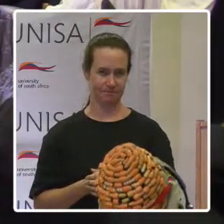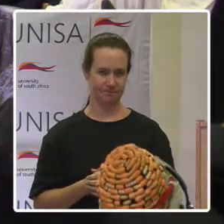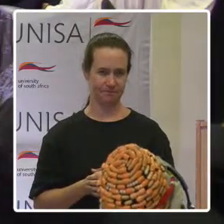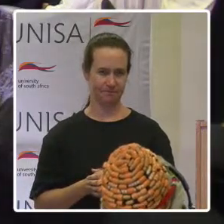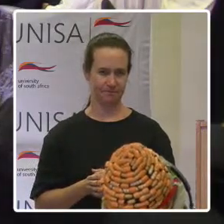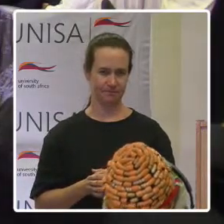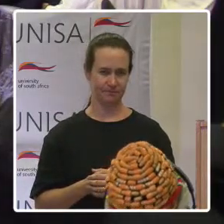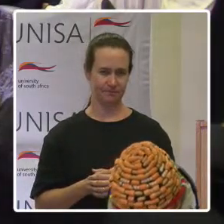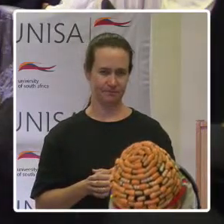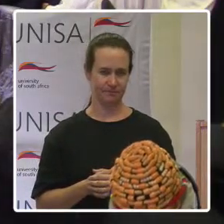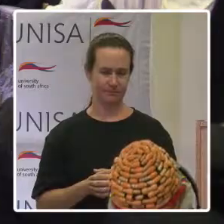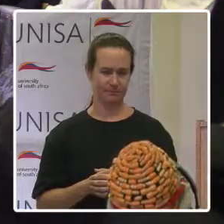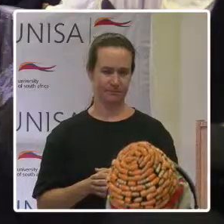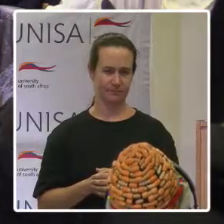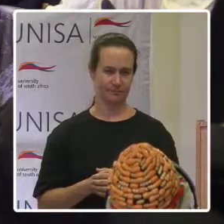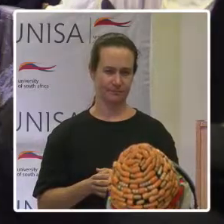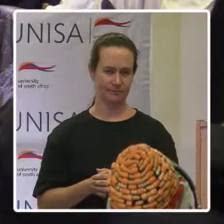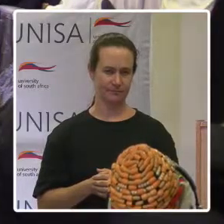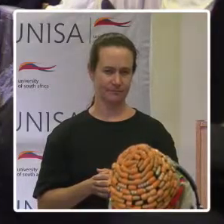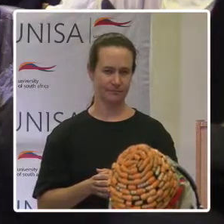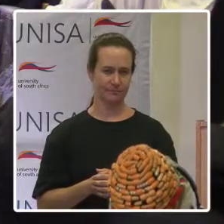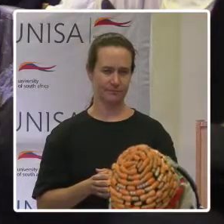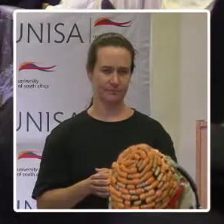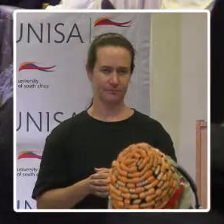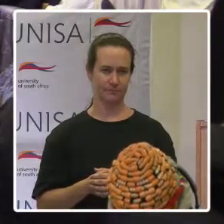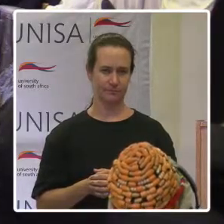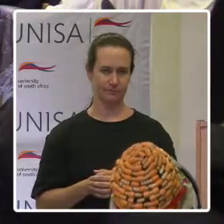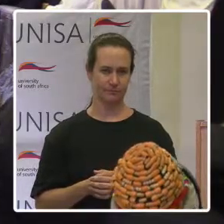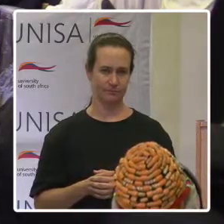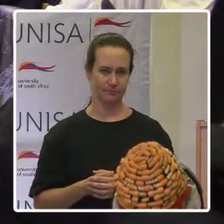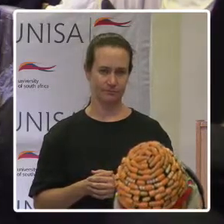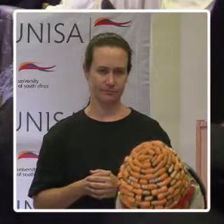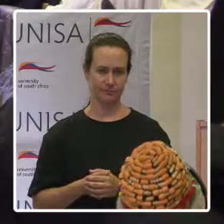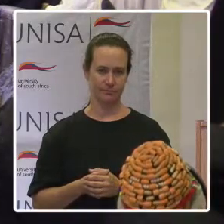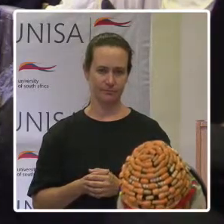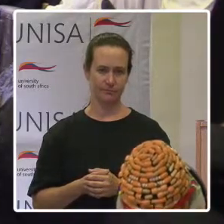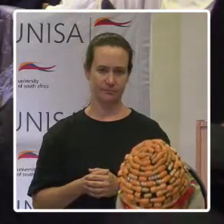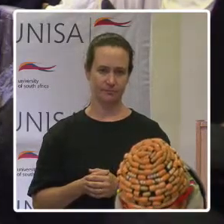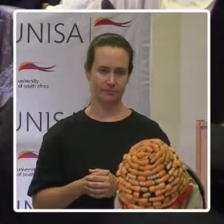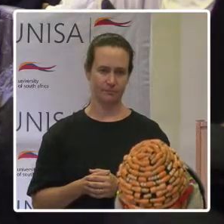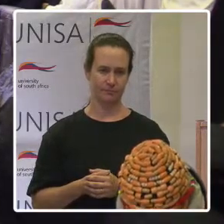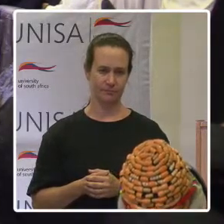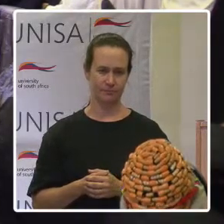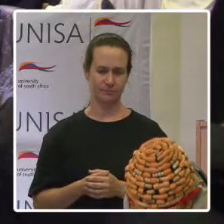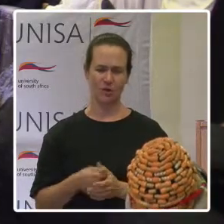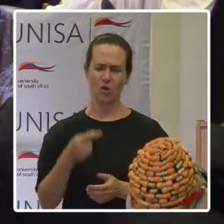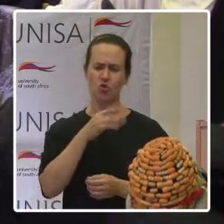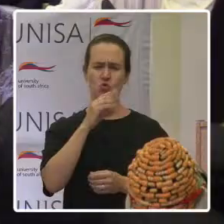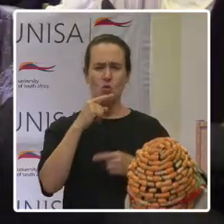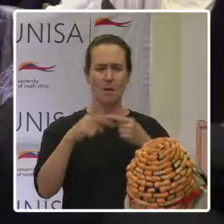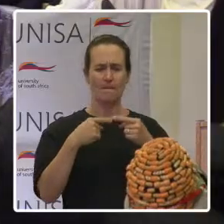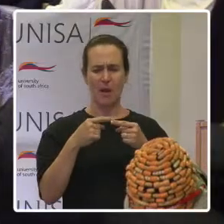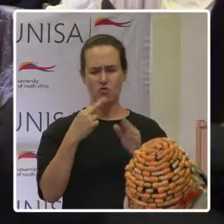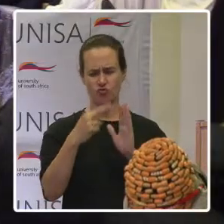But I would want you to talk about, as you are dealing with drones,